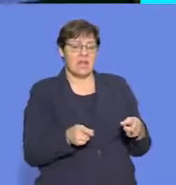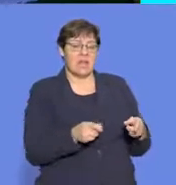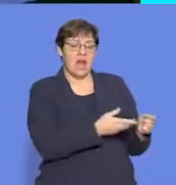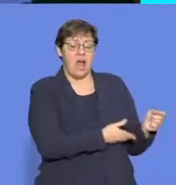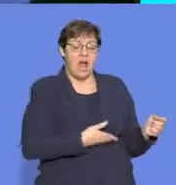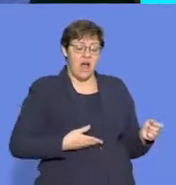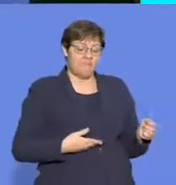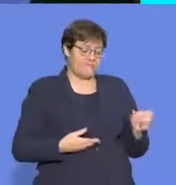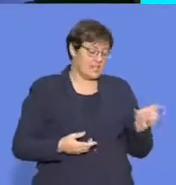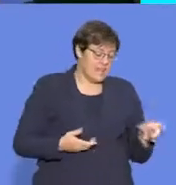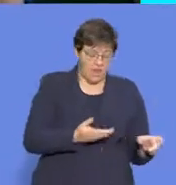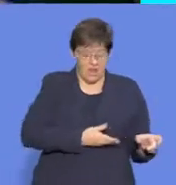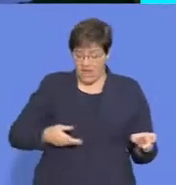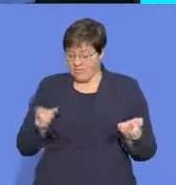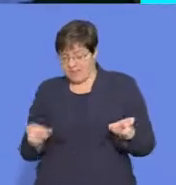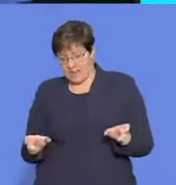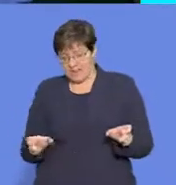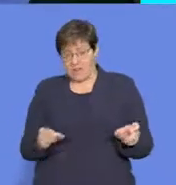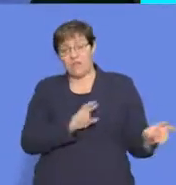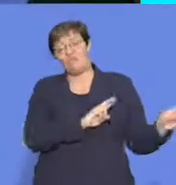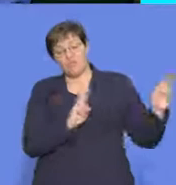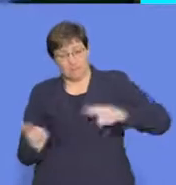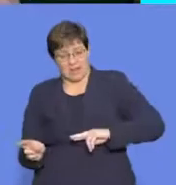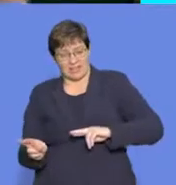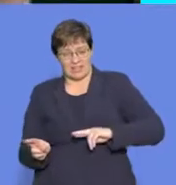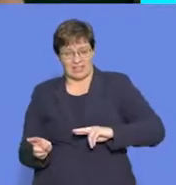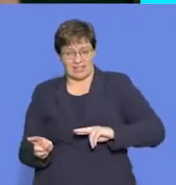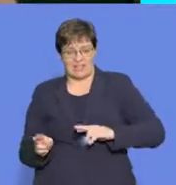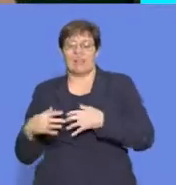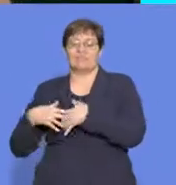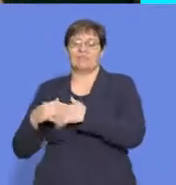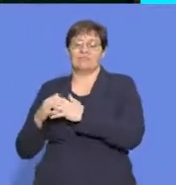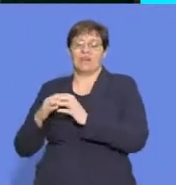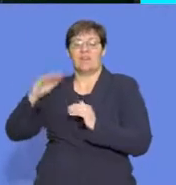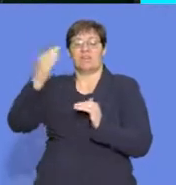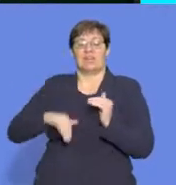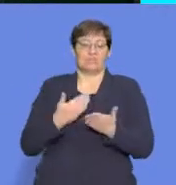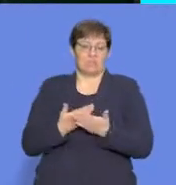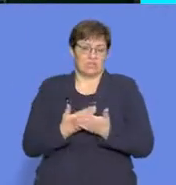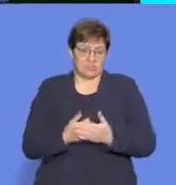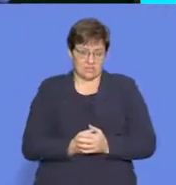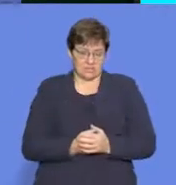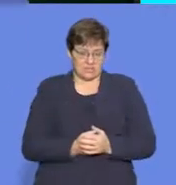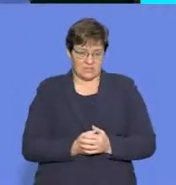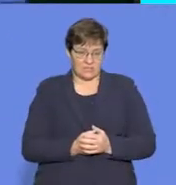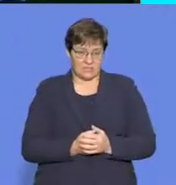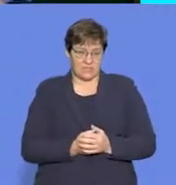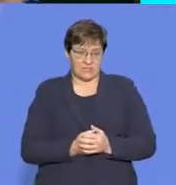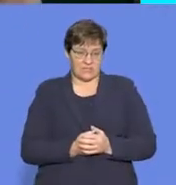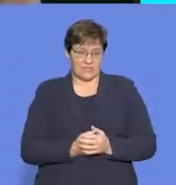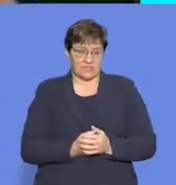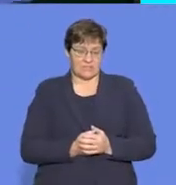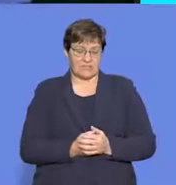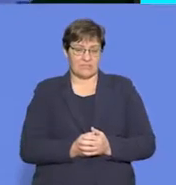these half cells to react or have a reduction potential